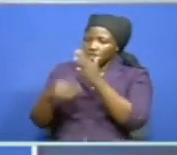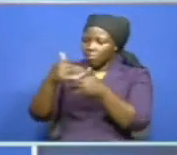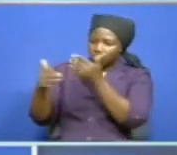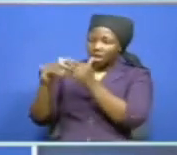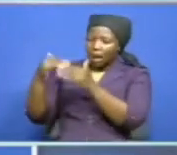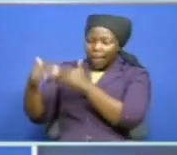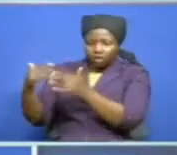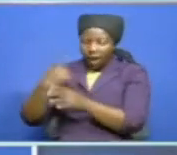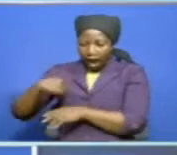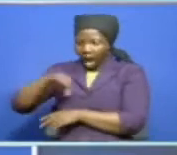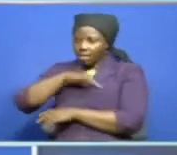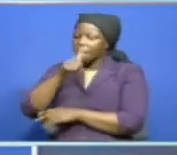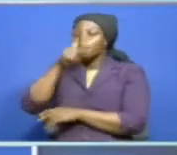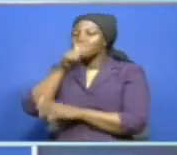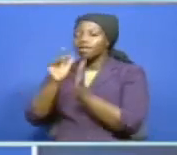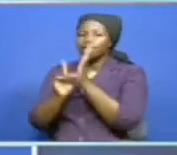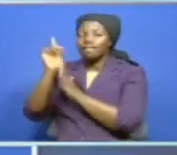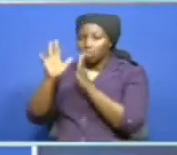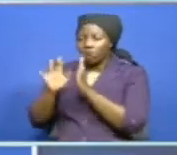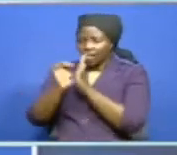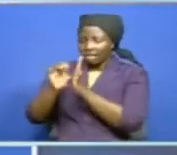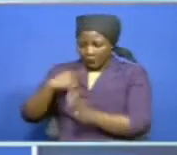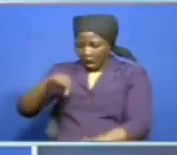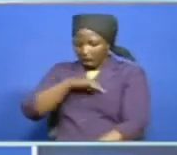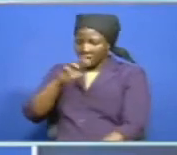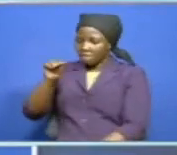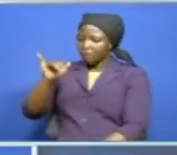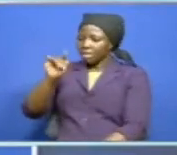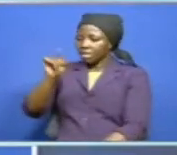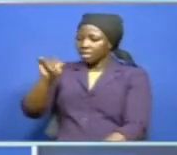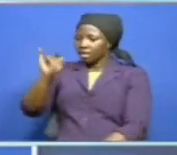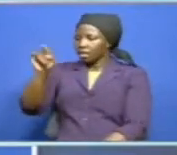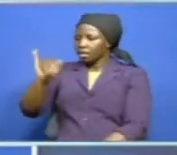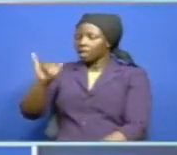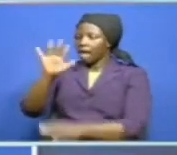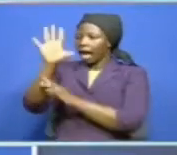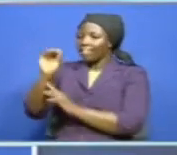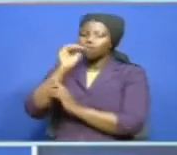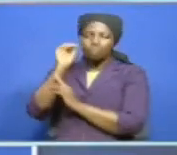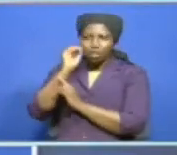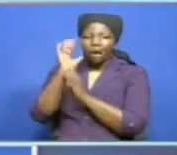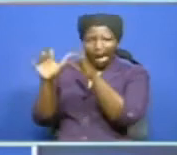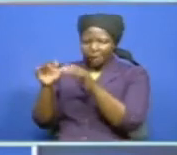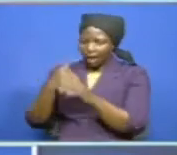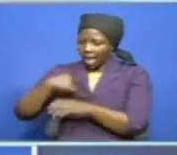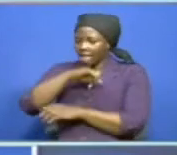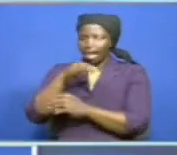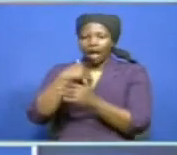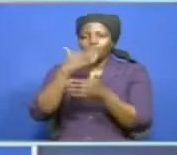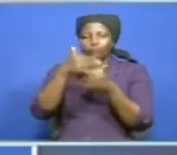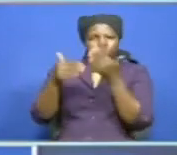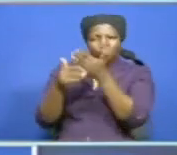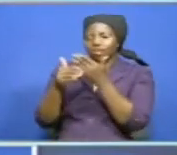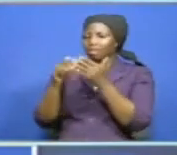we as private developers, like us, Mizizi Africa Homes Limited, we have constructed these